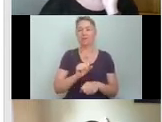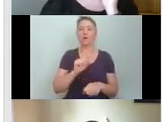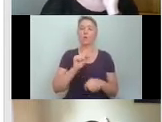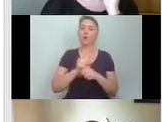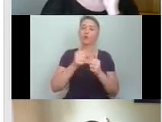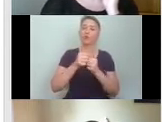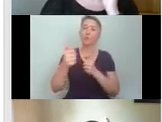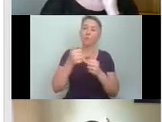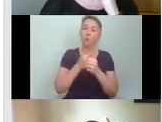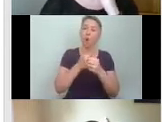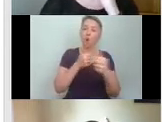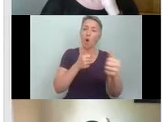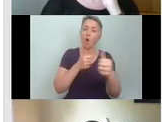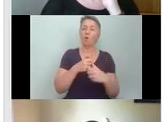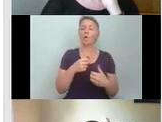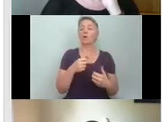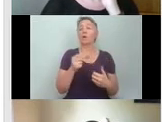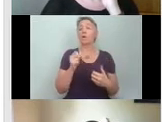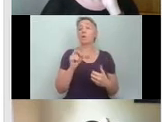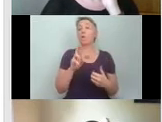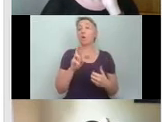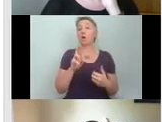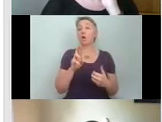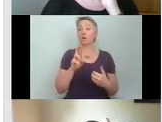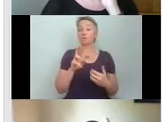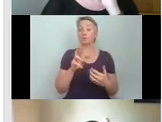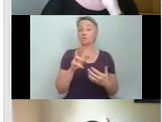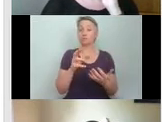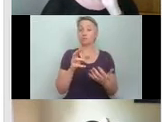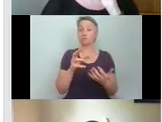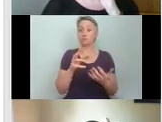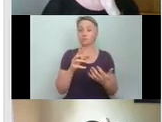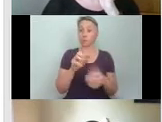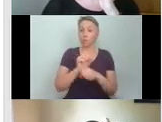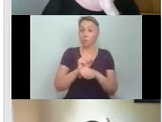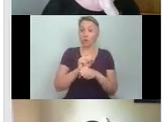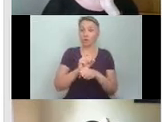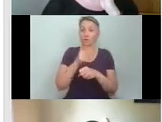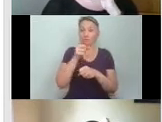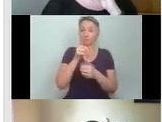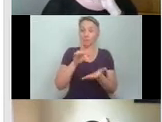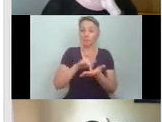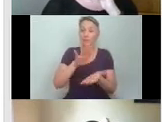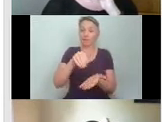or being challenged or working in the, you know, in the medical center, or